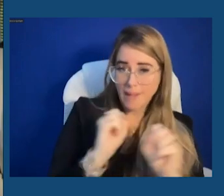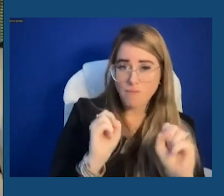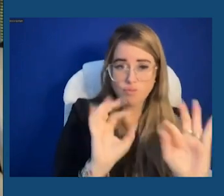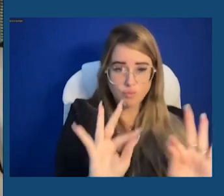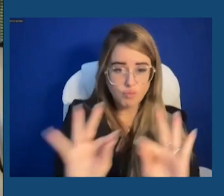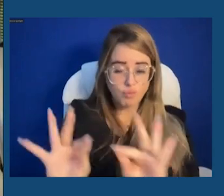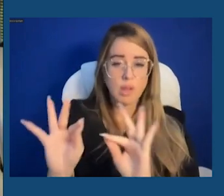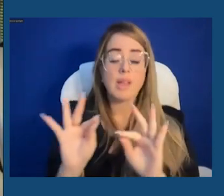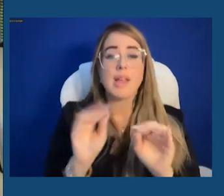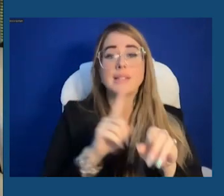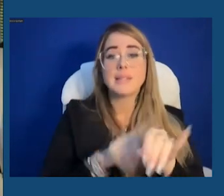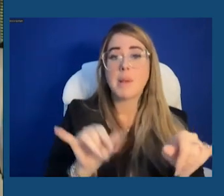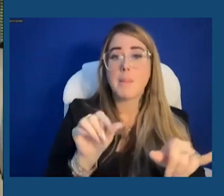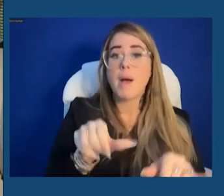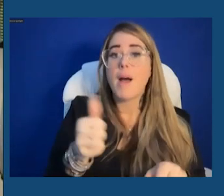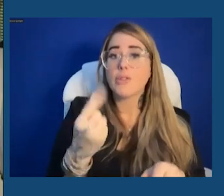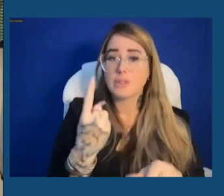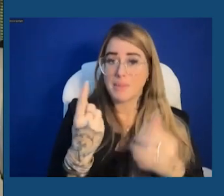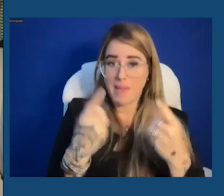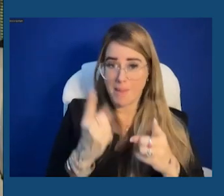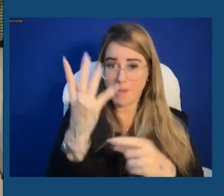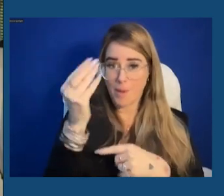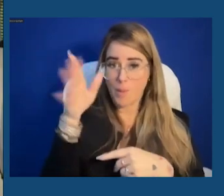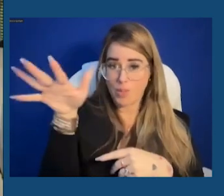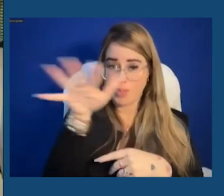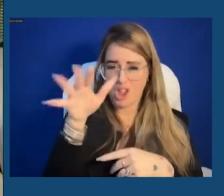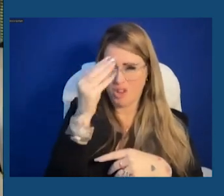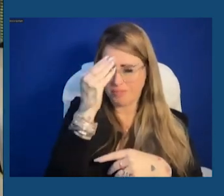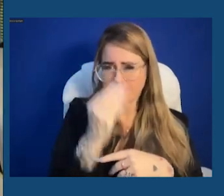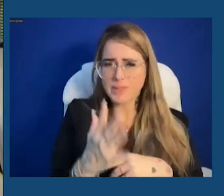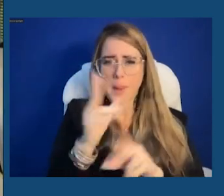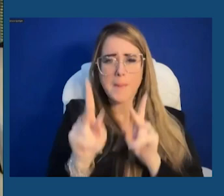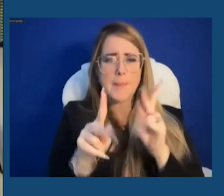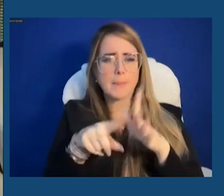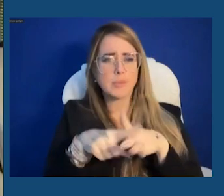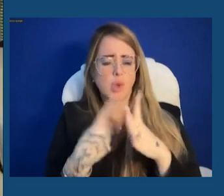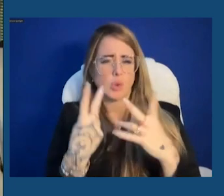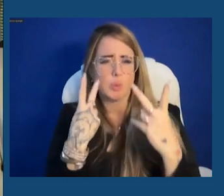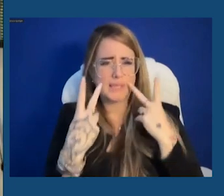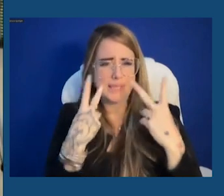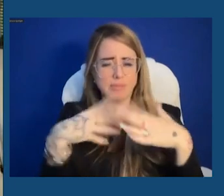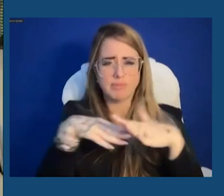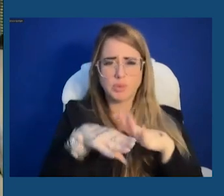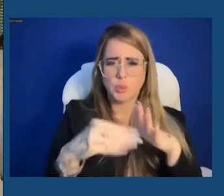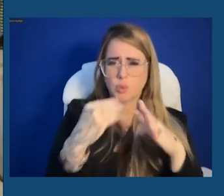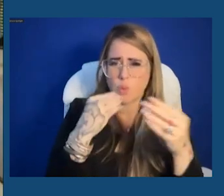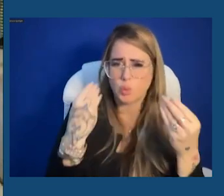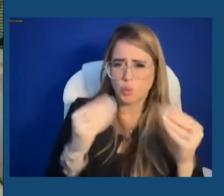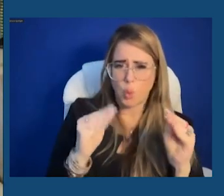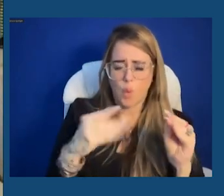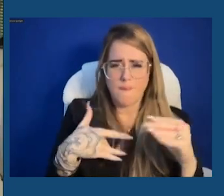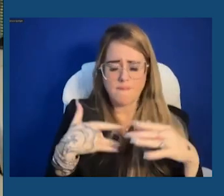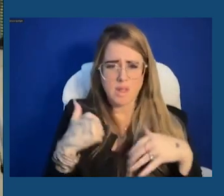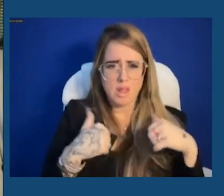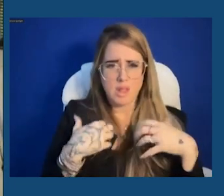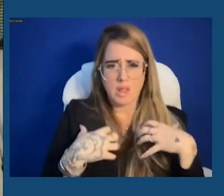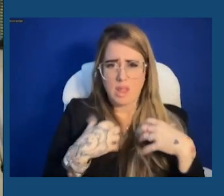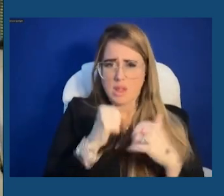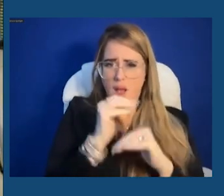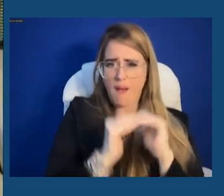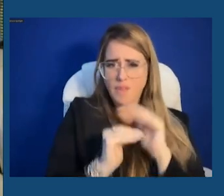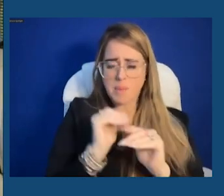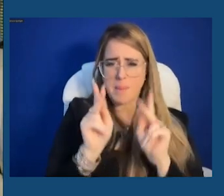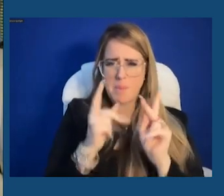that's going on out there. There's an unease when people start to see, or they go into a grocery store or a drugstore, and people are taking things